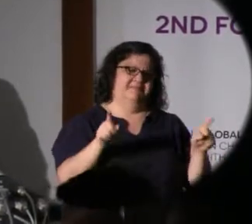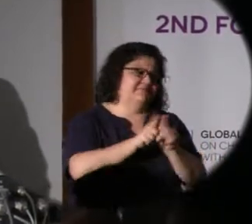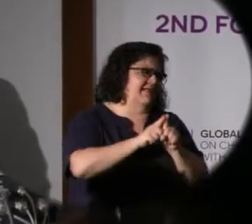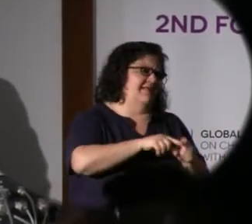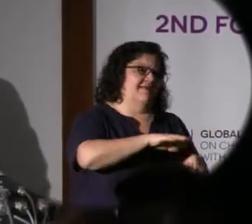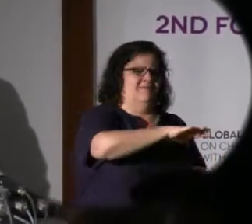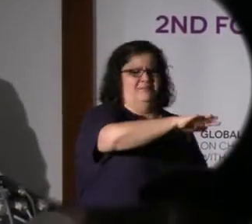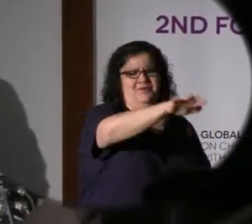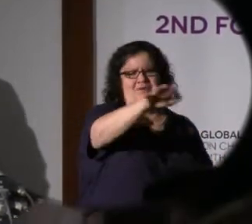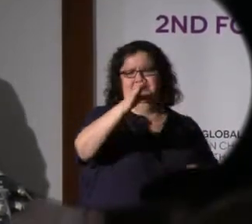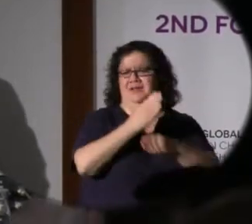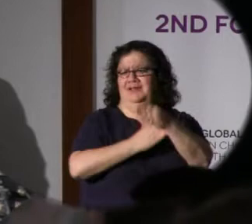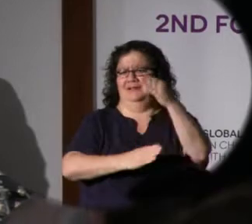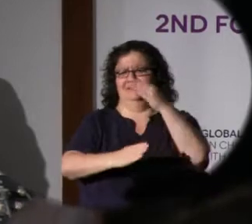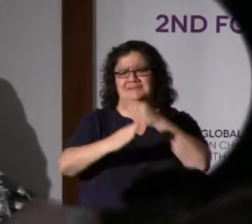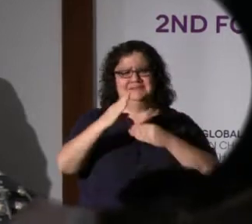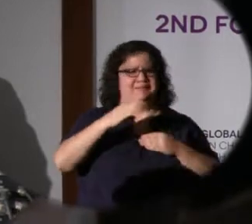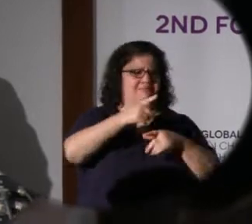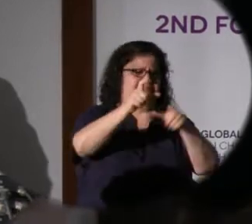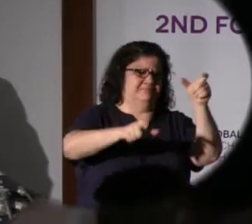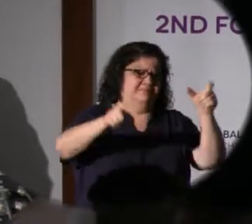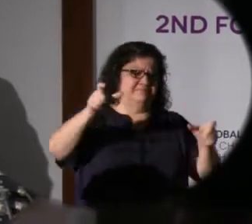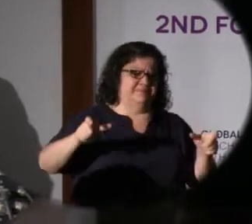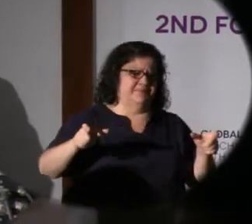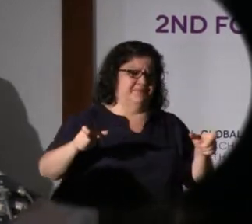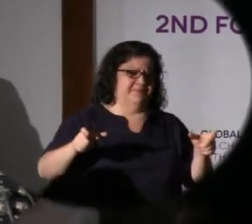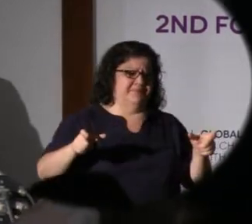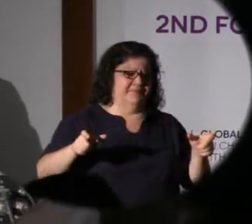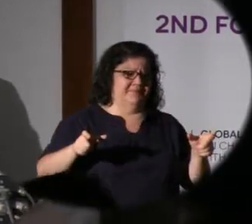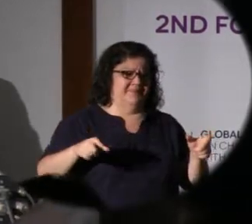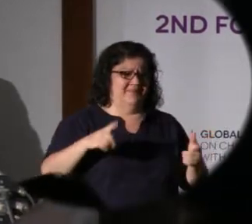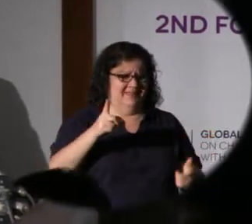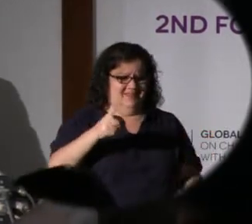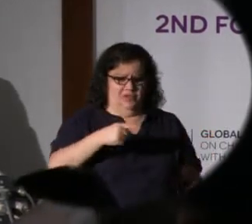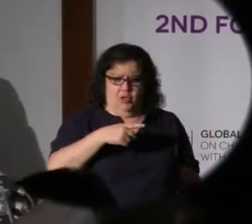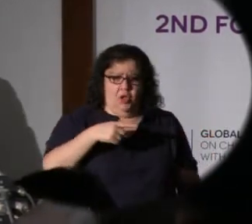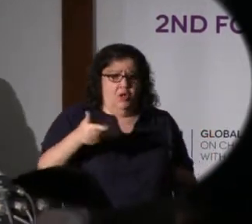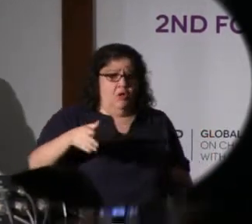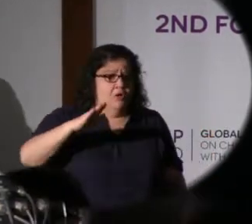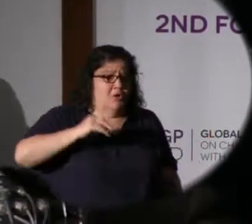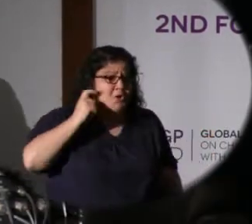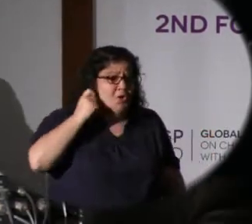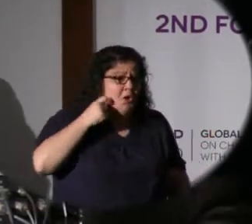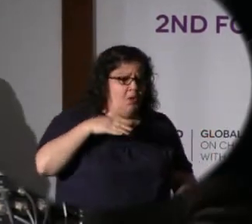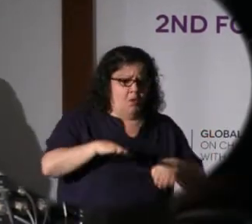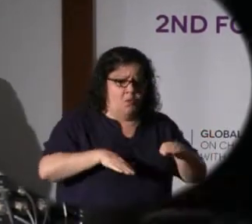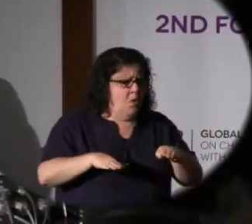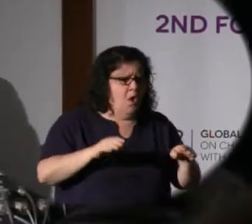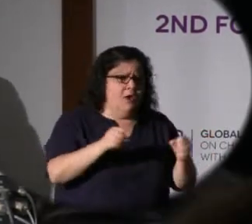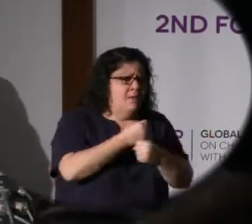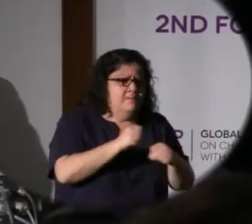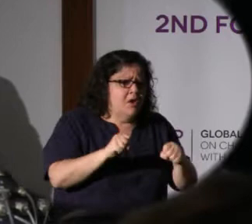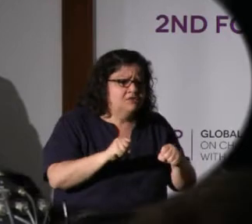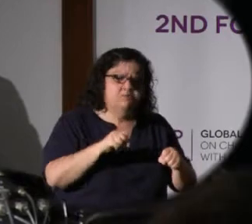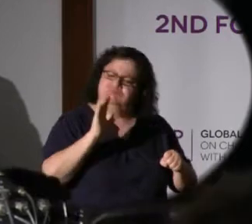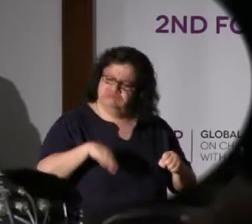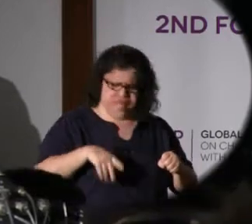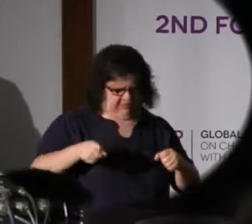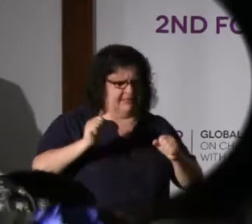girl cannot walk doesn't mean she lacks a journey to complete or that she can't complete